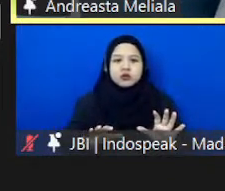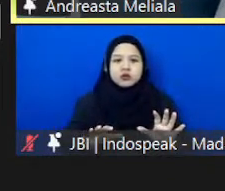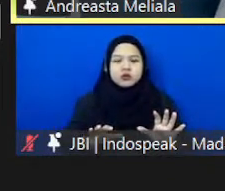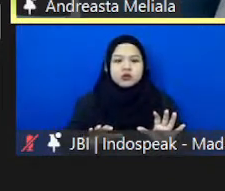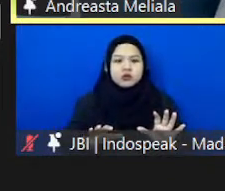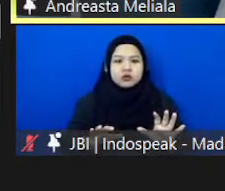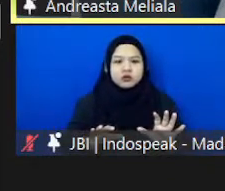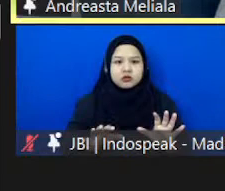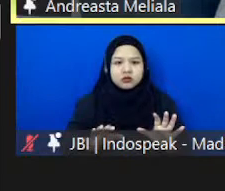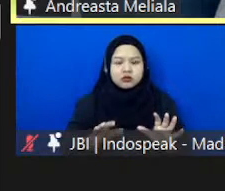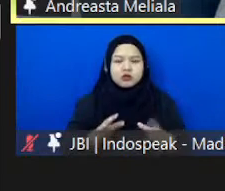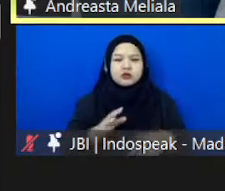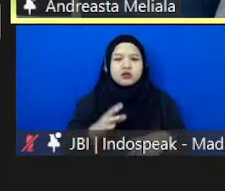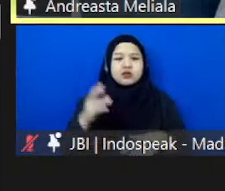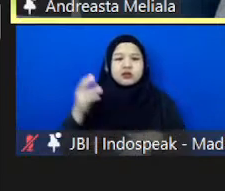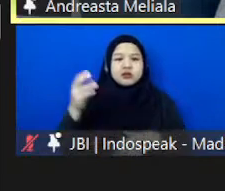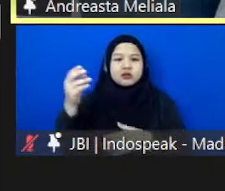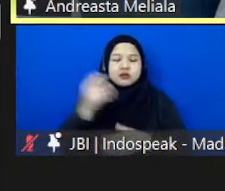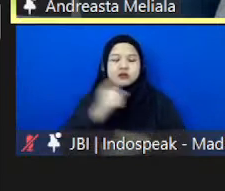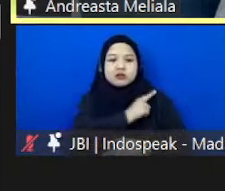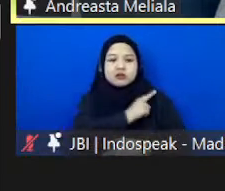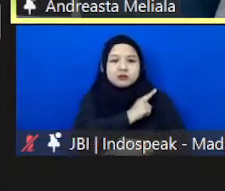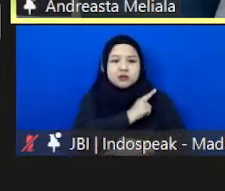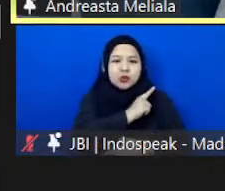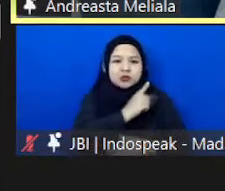private investment is